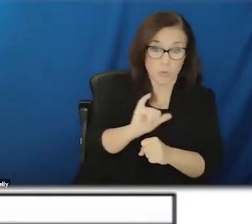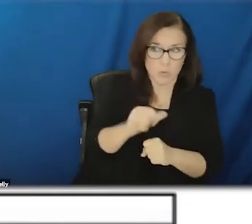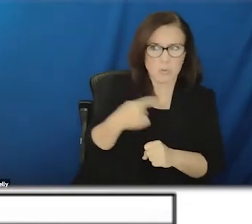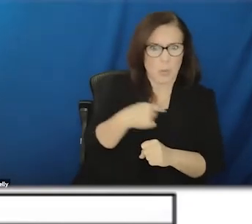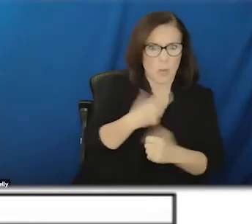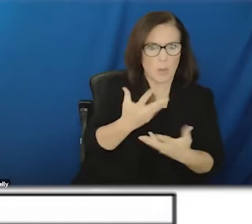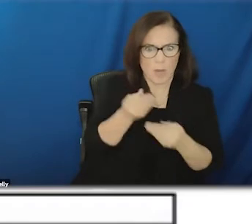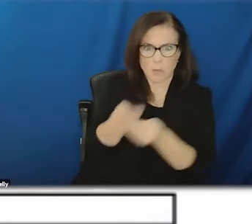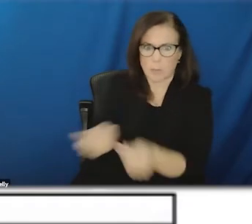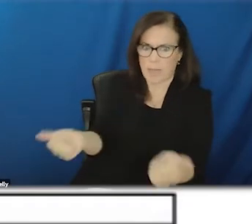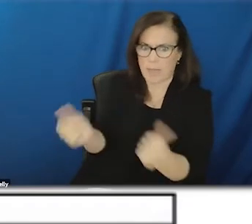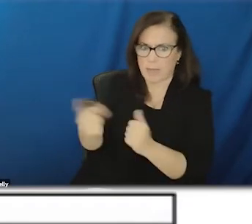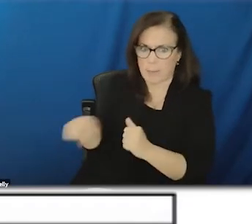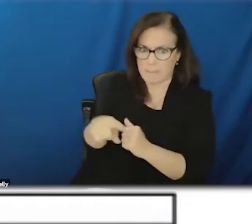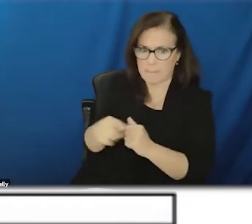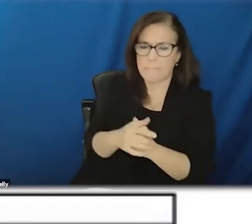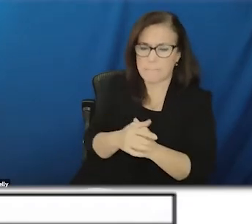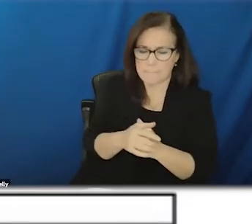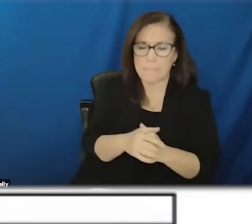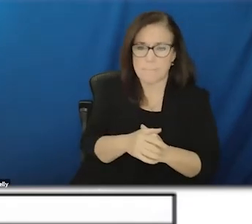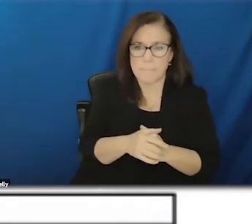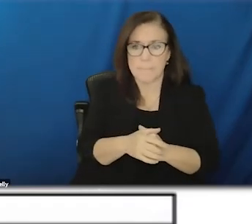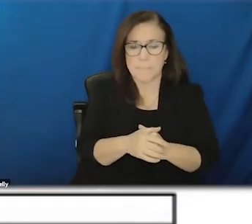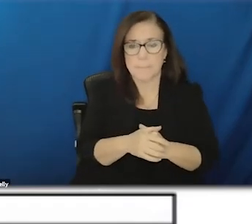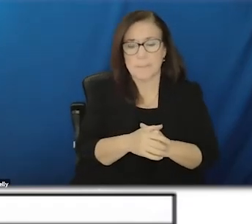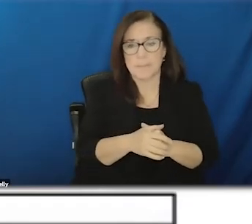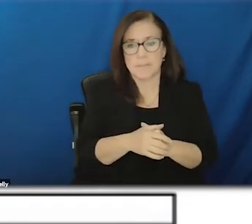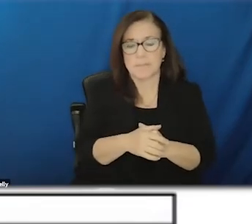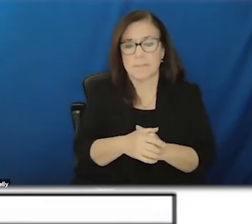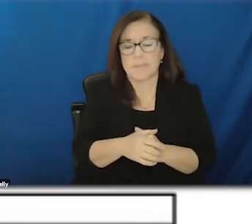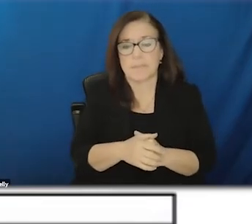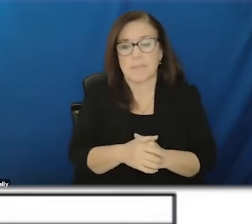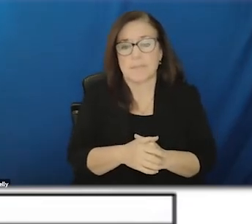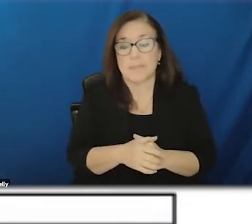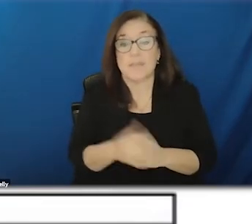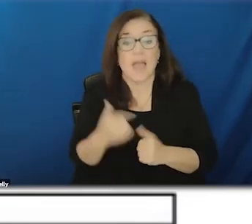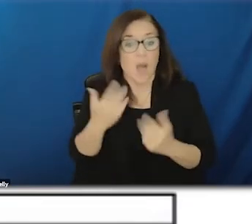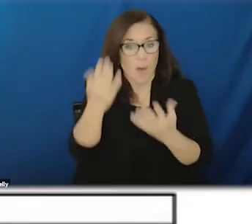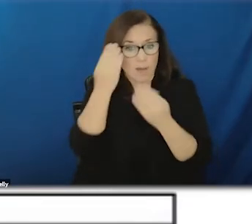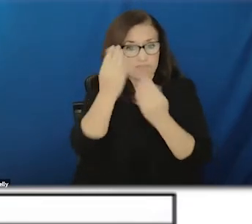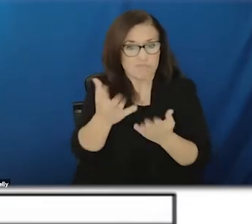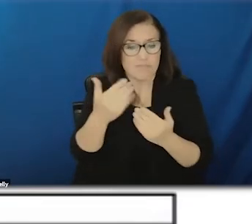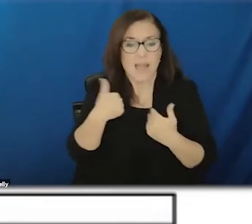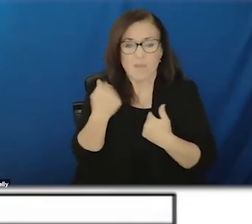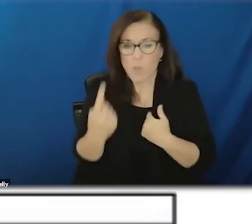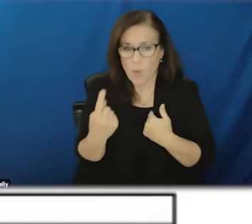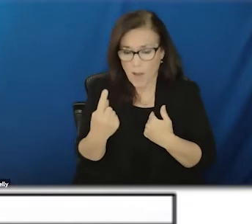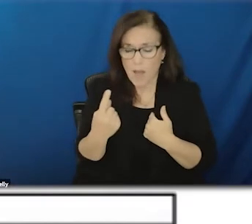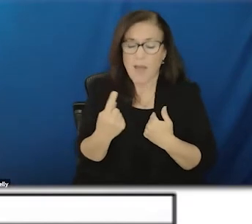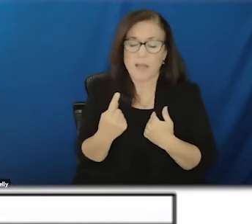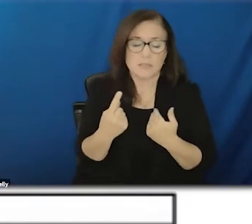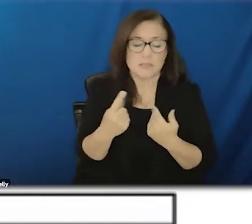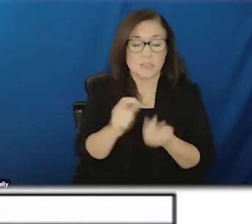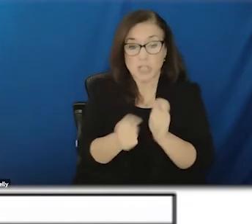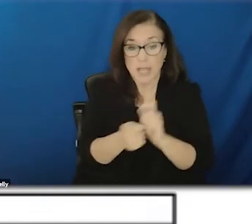them paid. I do need to inform you that there is one pending change order. It's